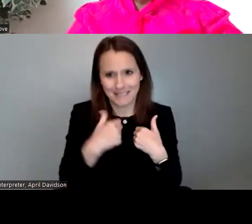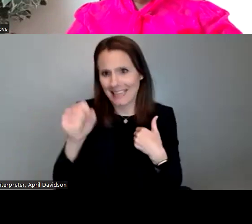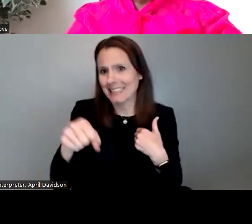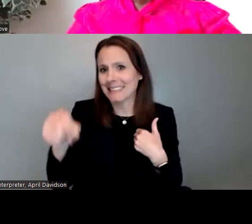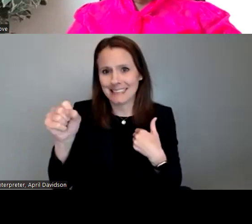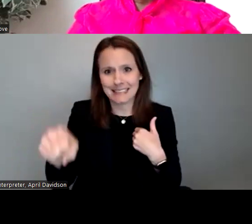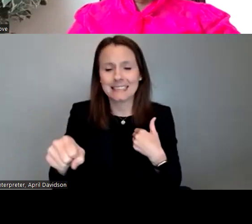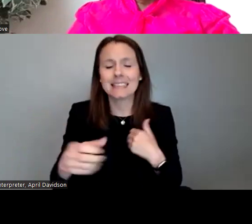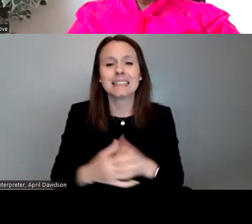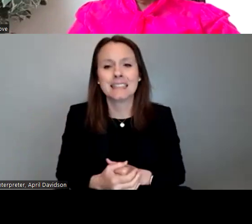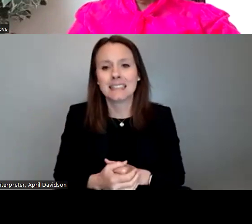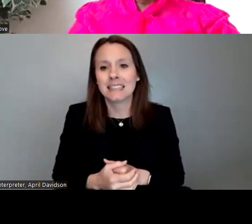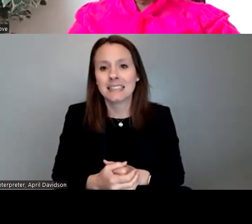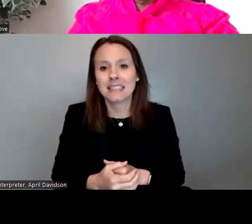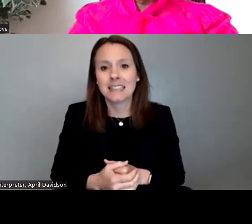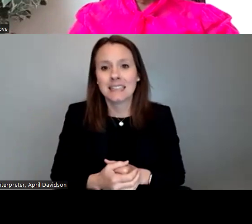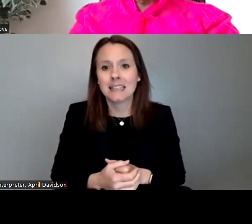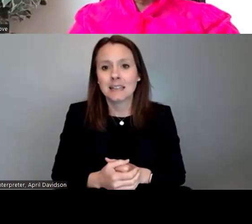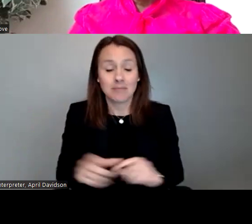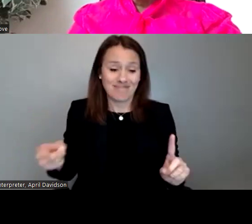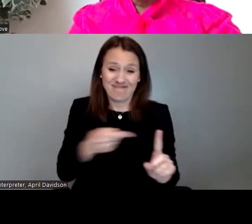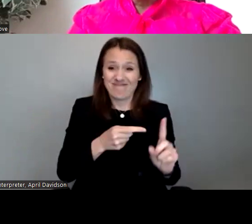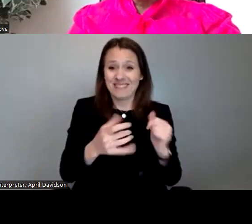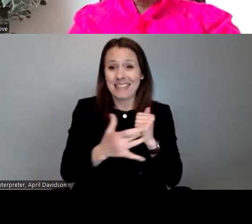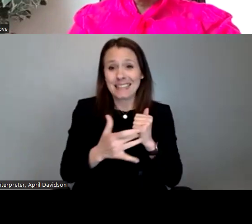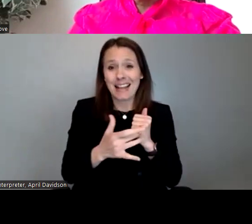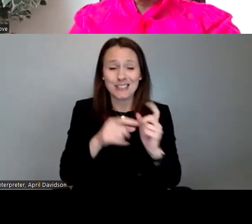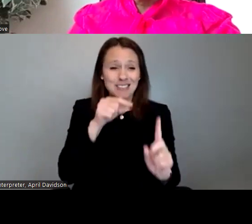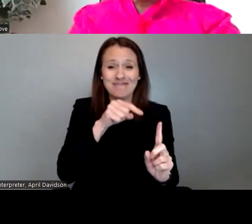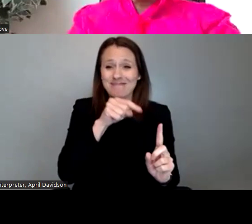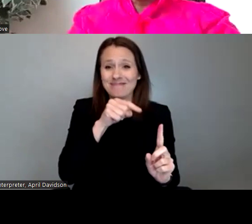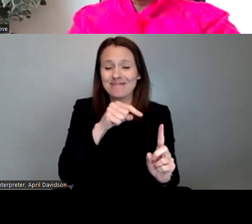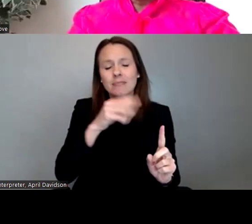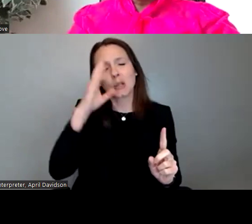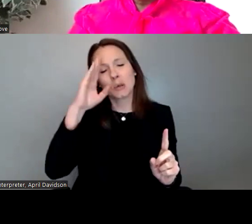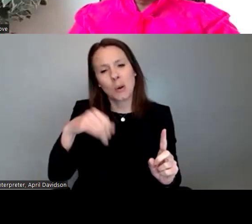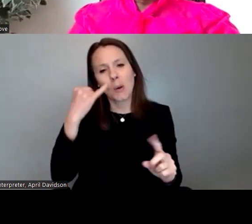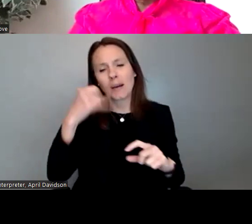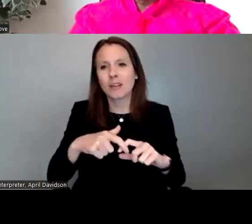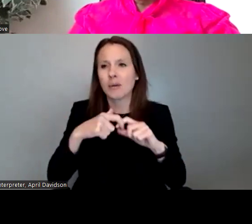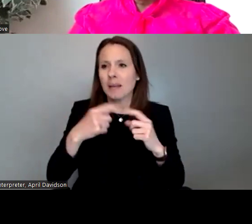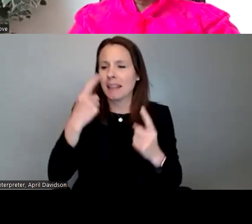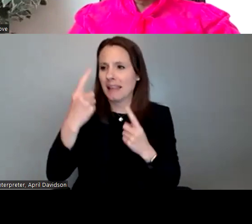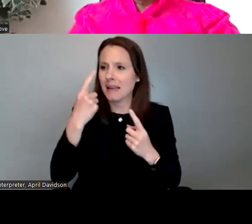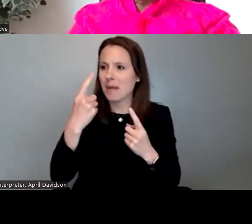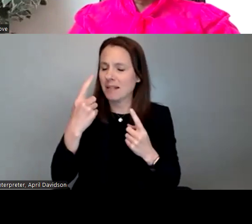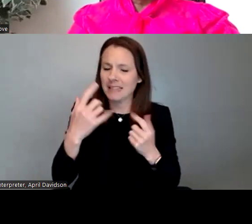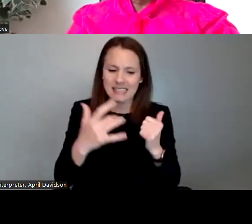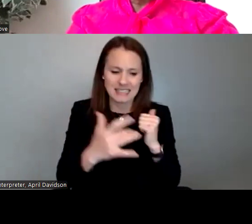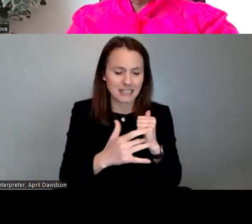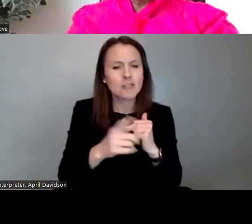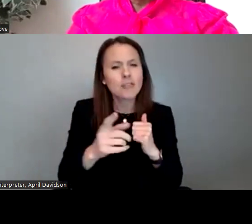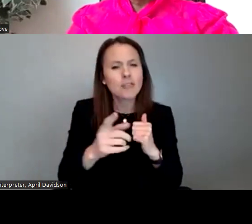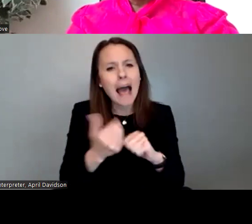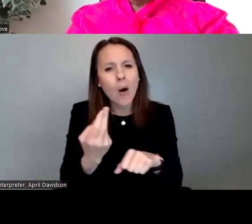Going back to the technology piece, as we know, if you stop and think about it, how often are we on our